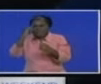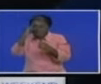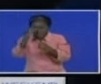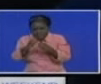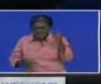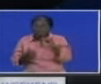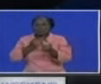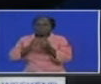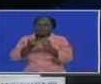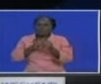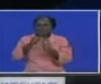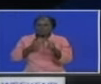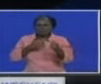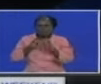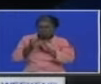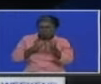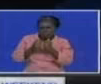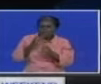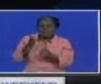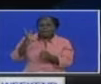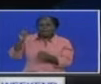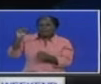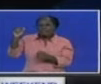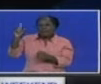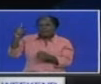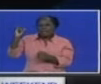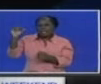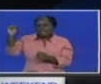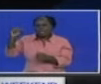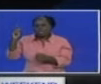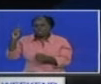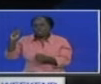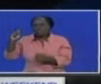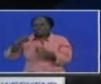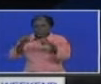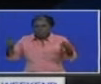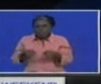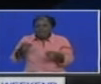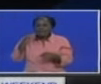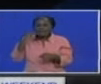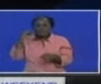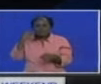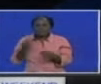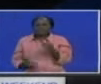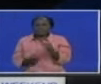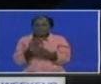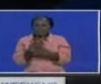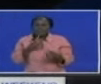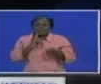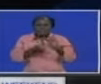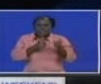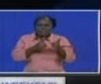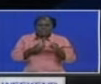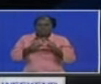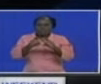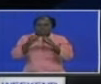in a pulsating contest at the Madison Square Garden in Nakuru. Meanwhile, top marathoners and upcoming runners dominated this year's